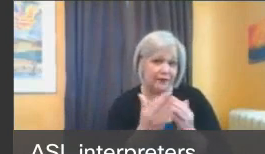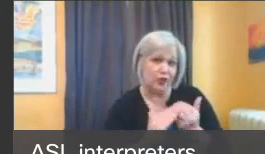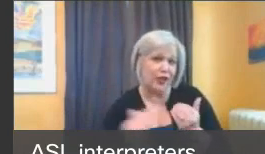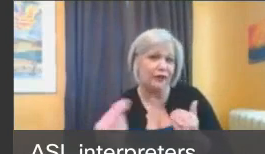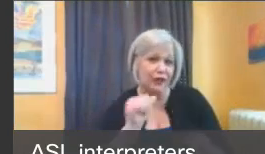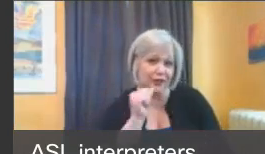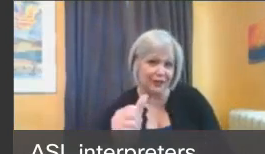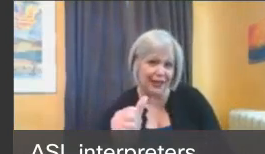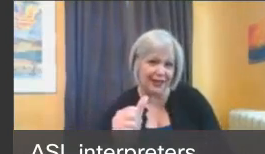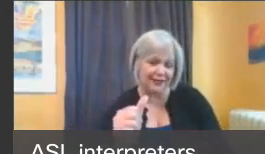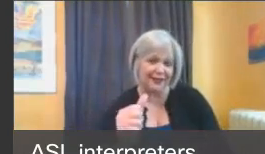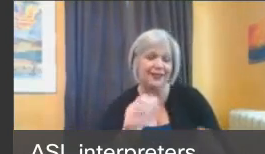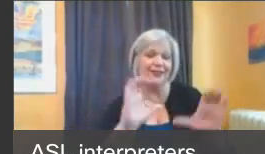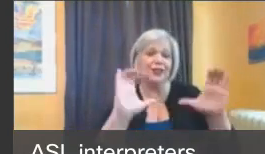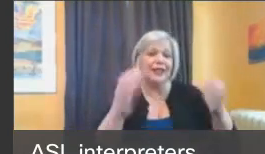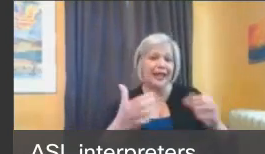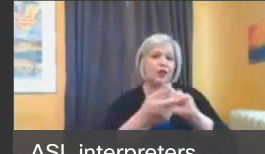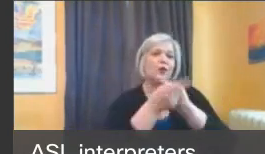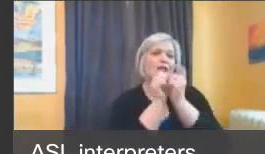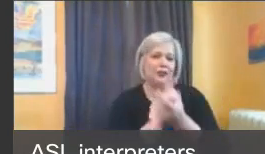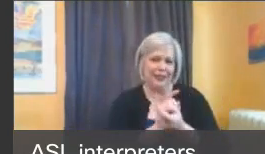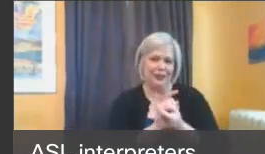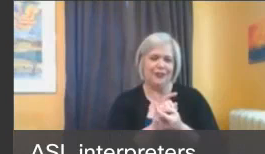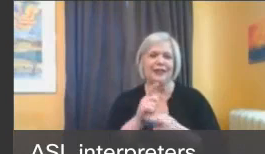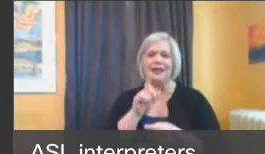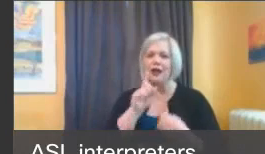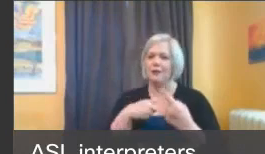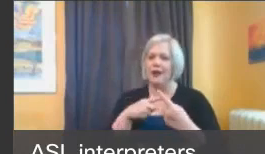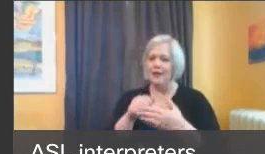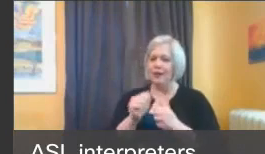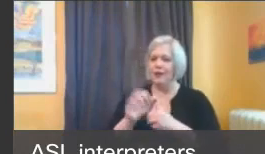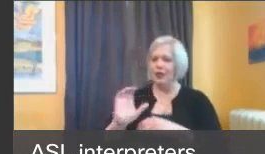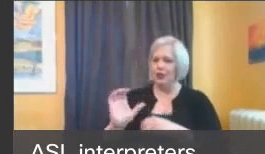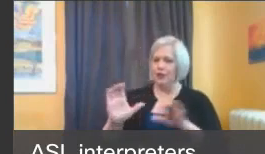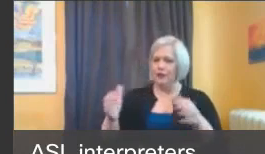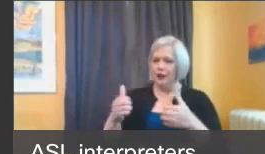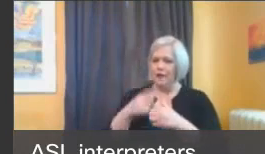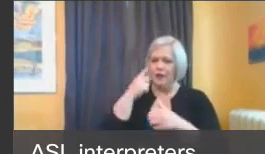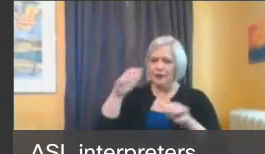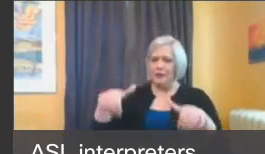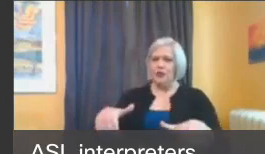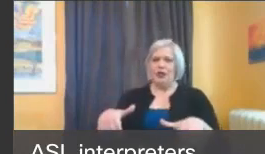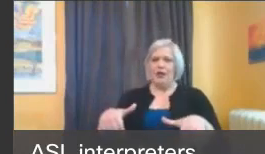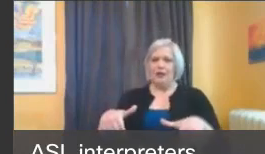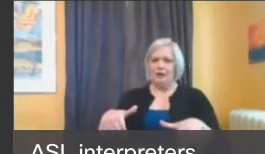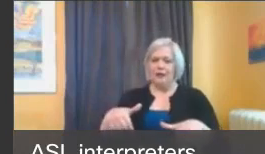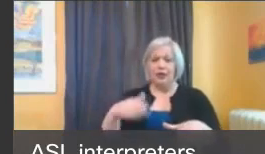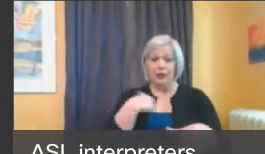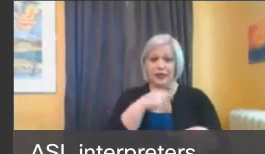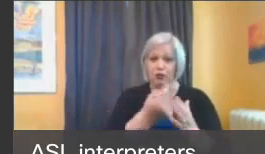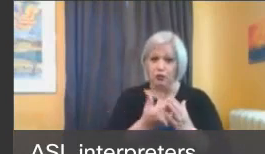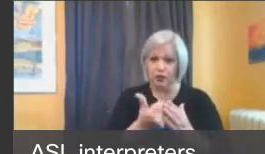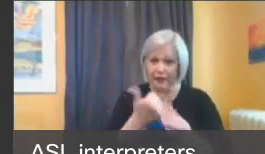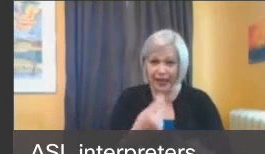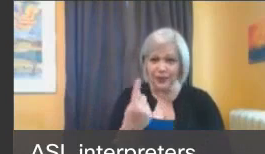And I especially like to say that when I'm speaking with more conservative crowds, just to get a little shock effect in the room of, we don't remove anybody from the voter